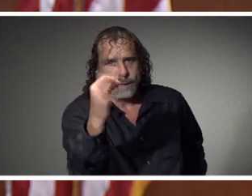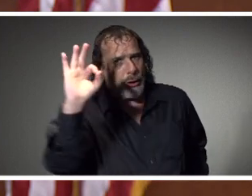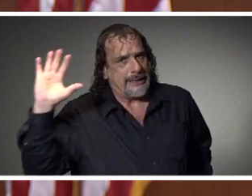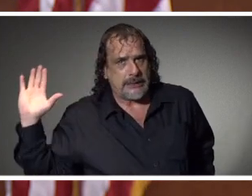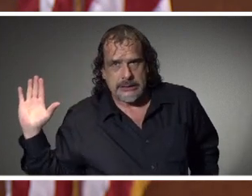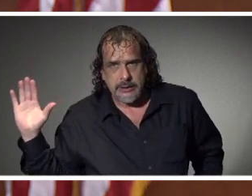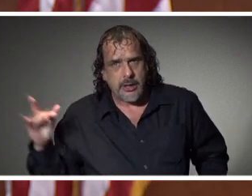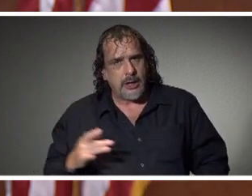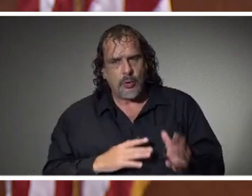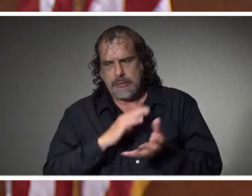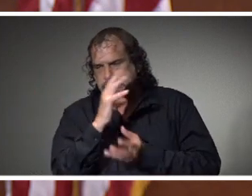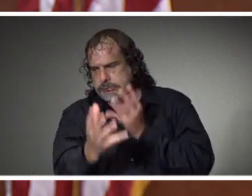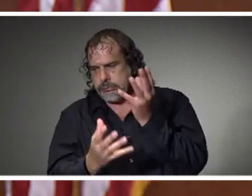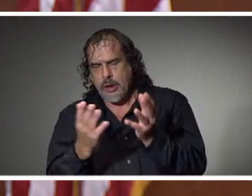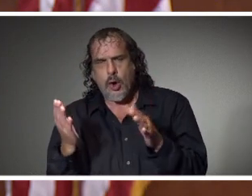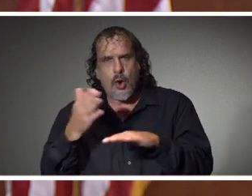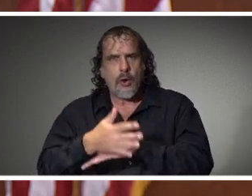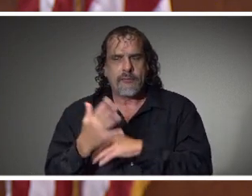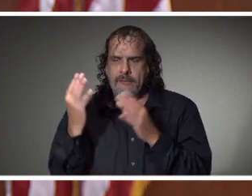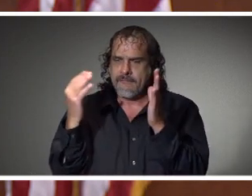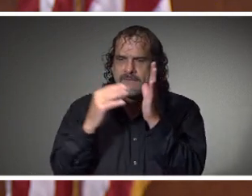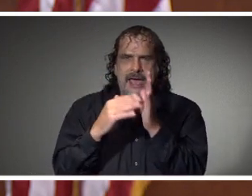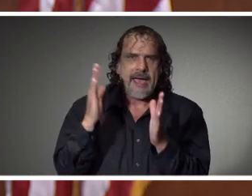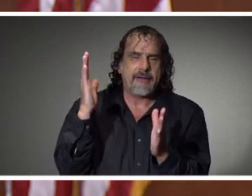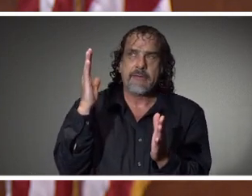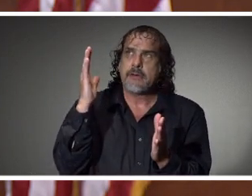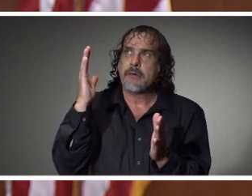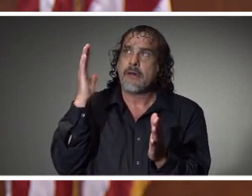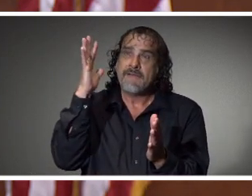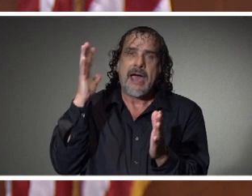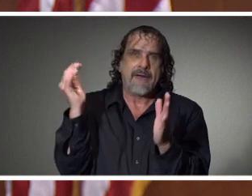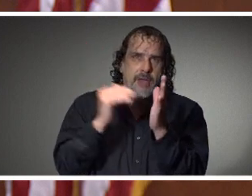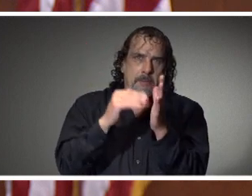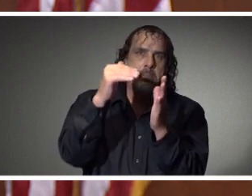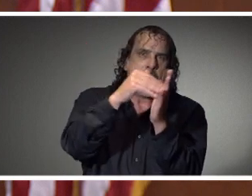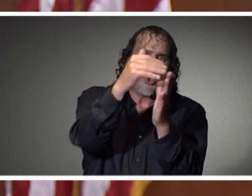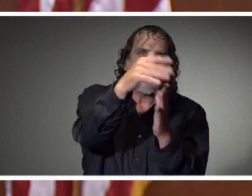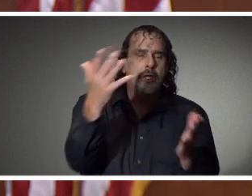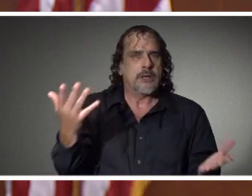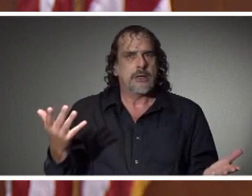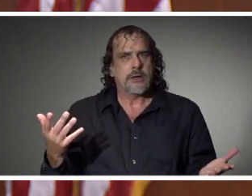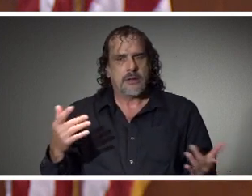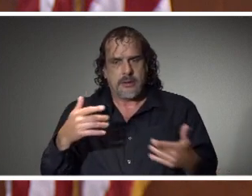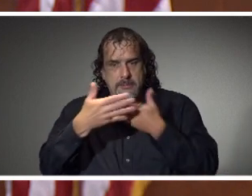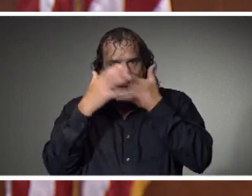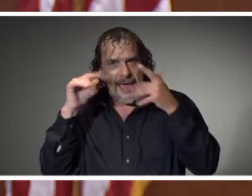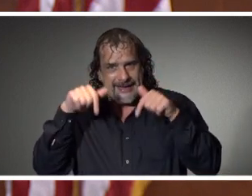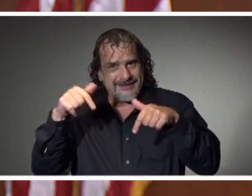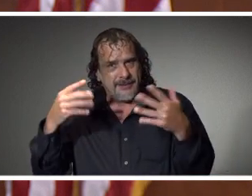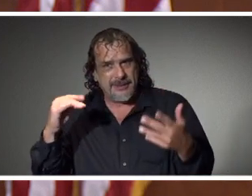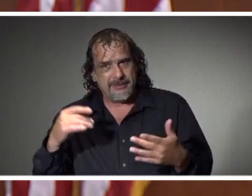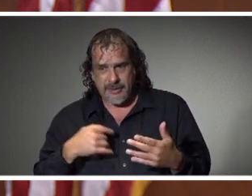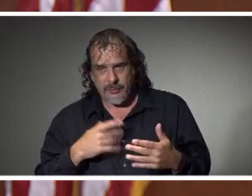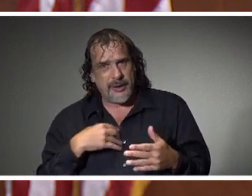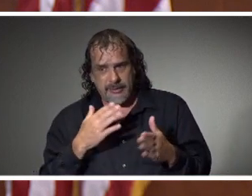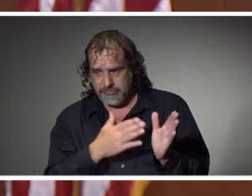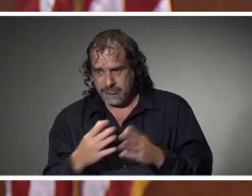already given out nearly 5 million community masks in Mississippi, and we are prepared to do